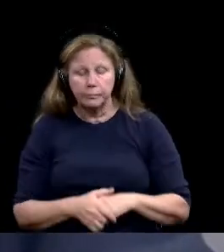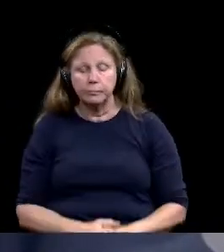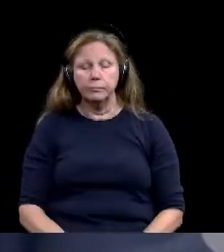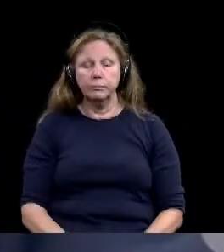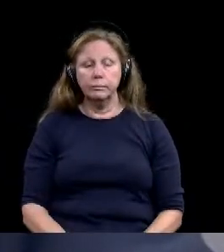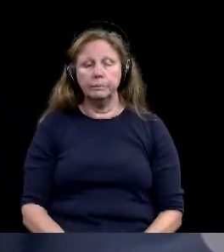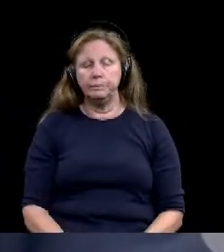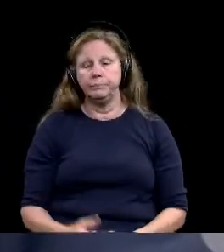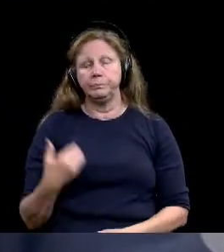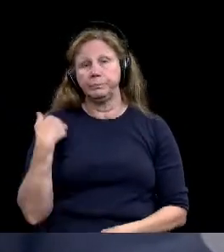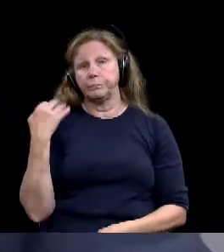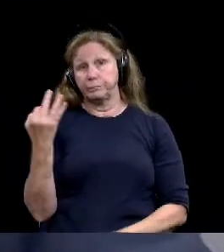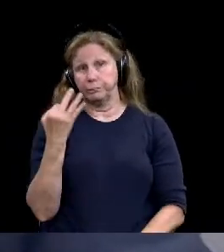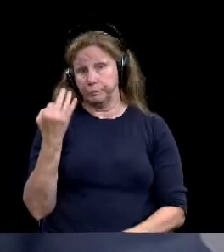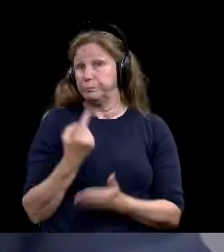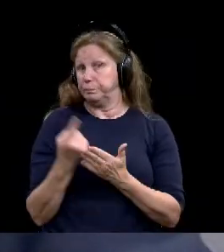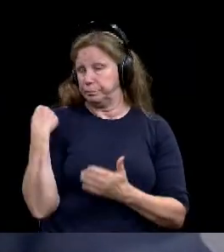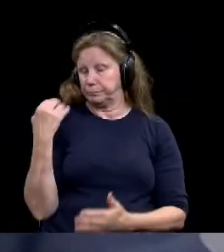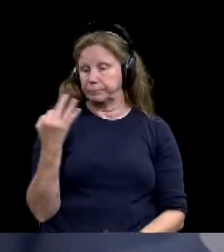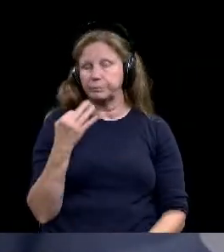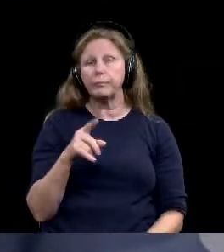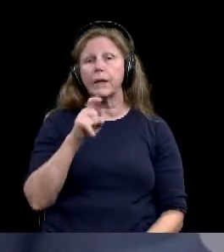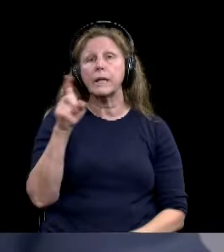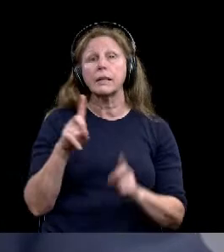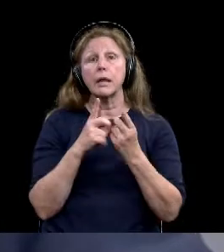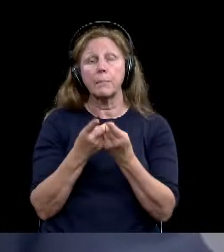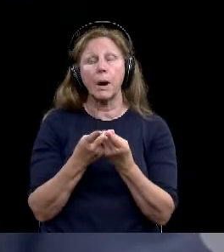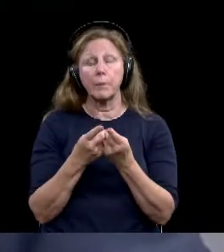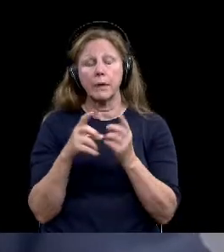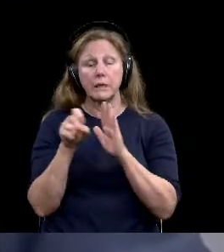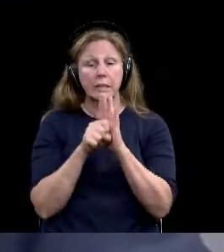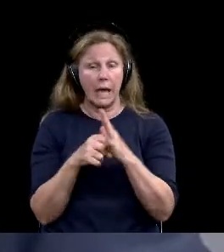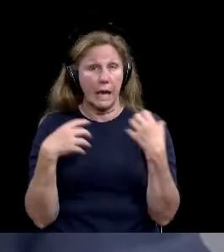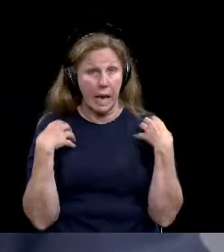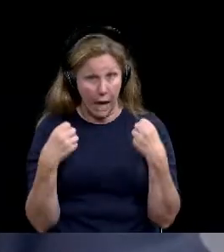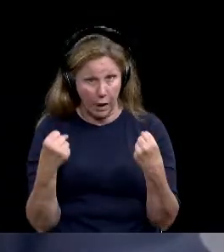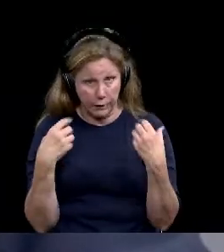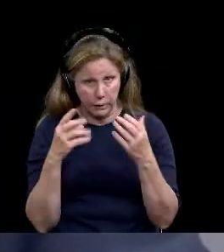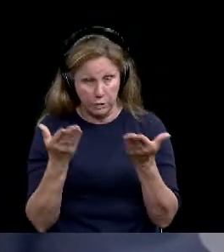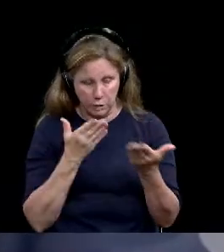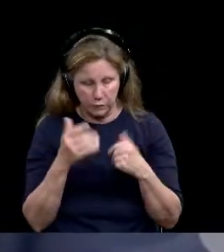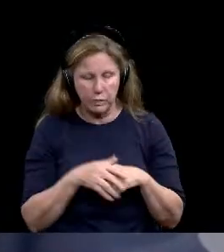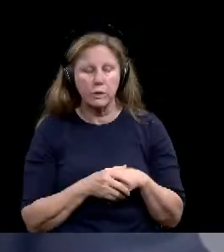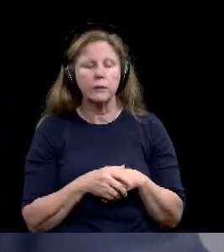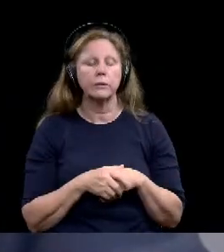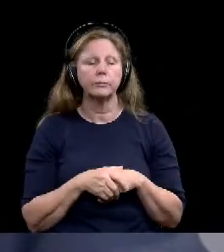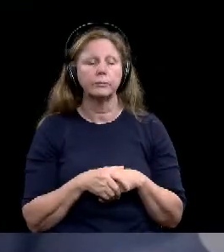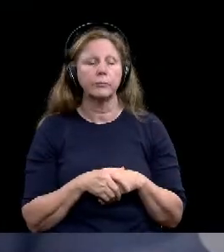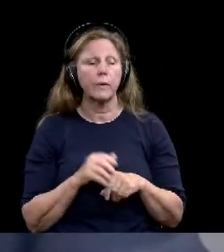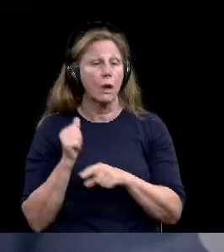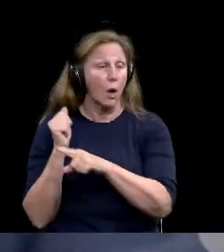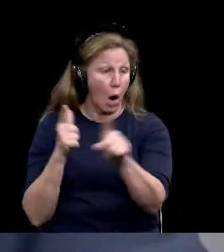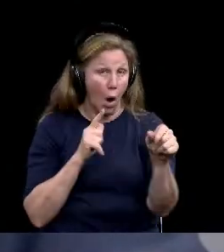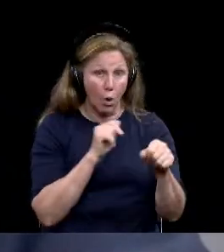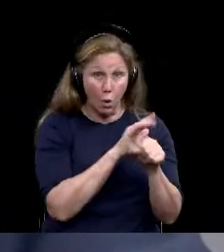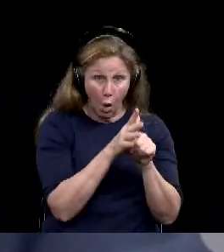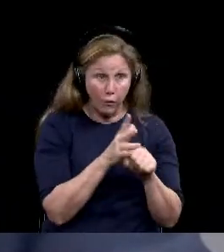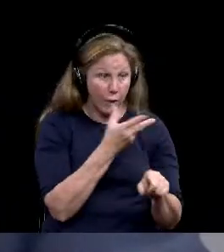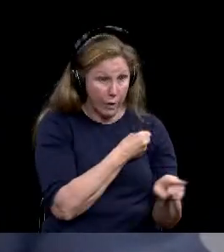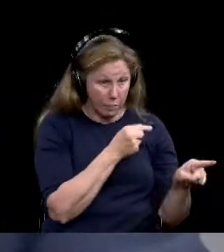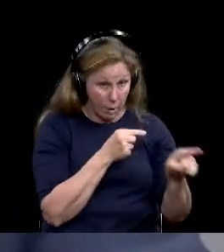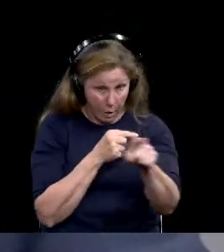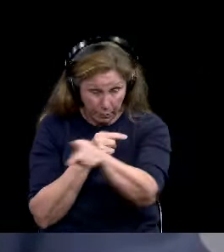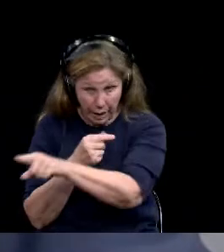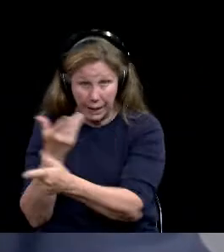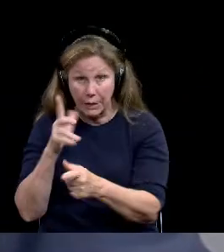all COVID-19 vaccine providers in Texas that they should resume administering the J&J vaccine. That is